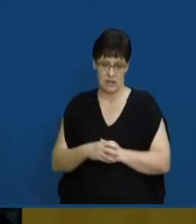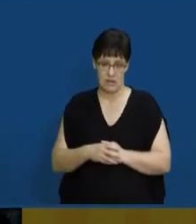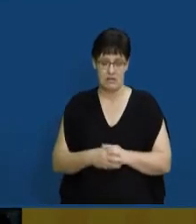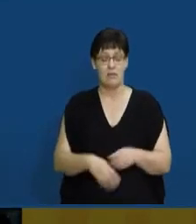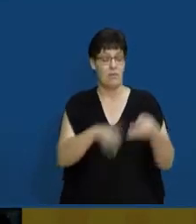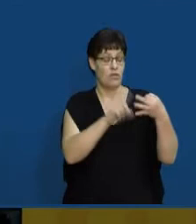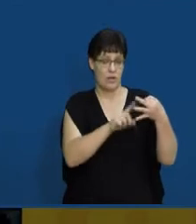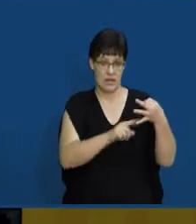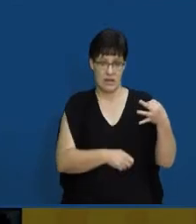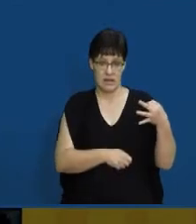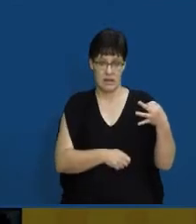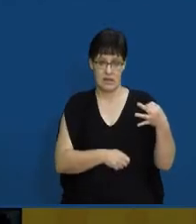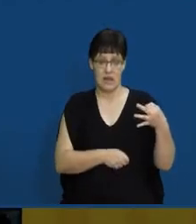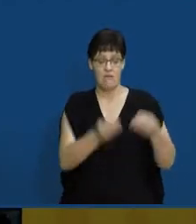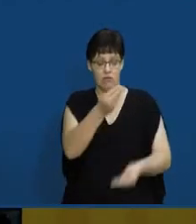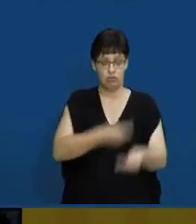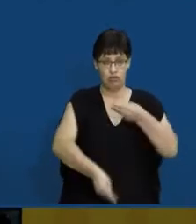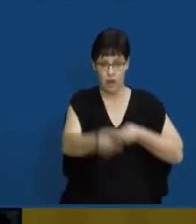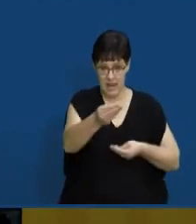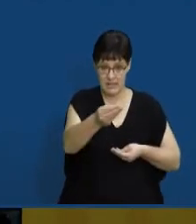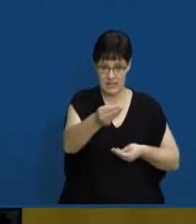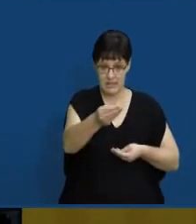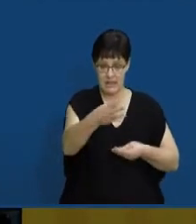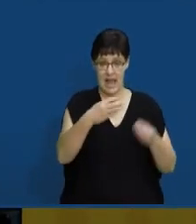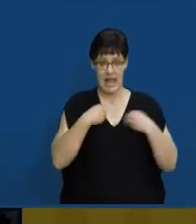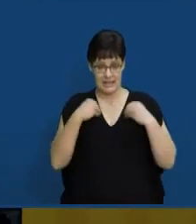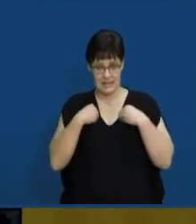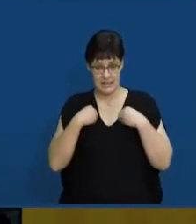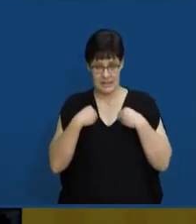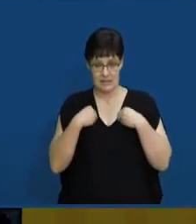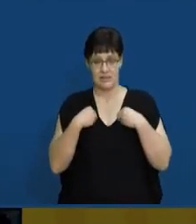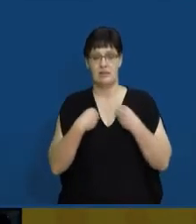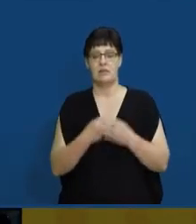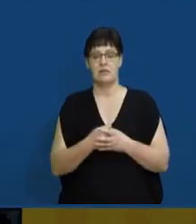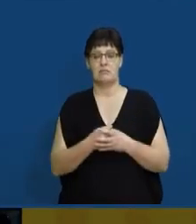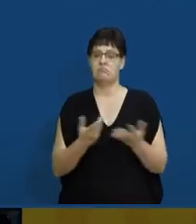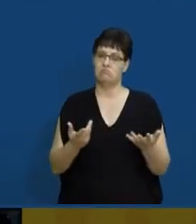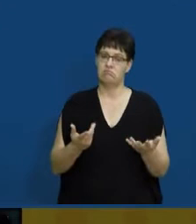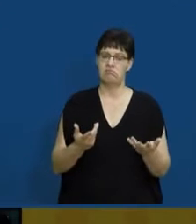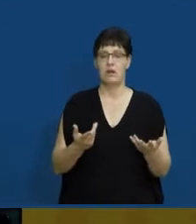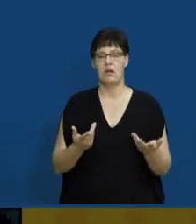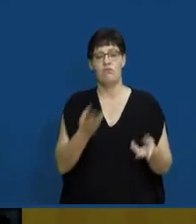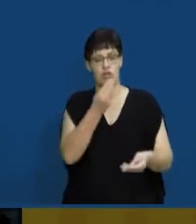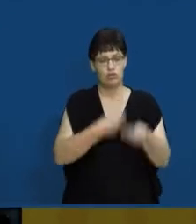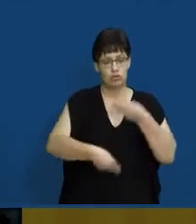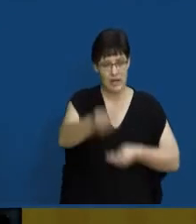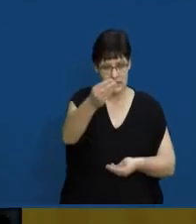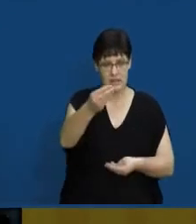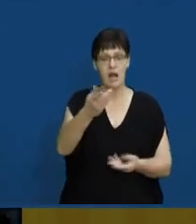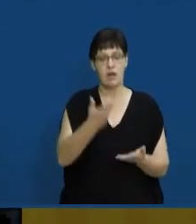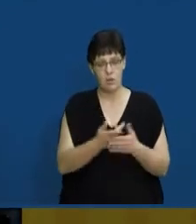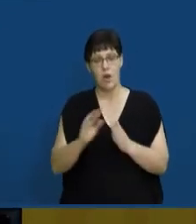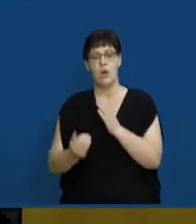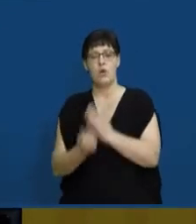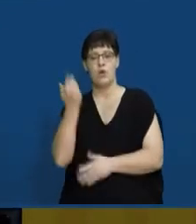Number three, if we trade in the particular asset, right? We're trading it, obviously, when we're trading it in, we're trading it on a